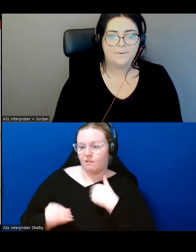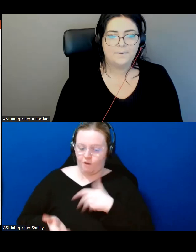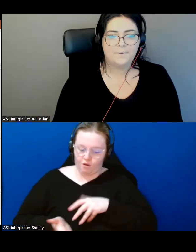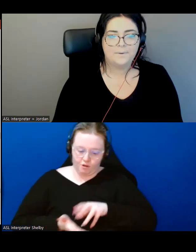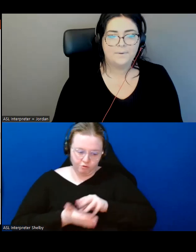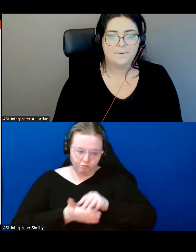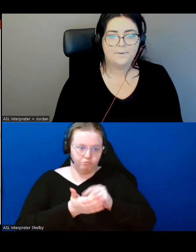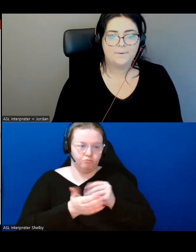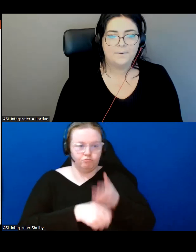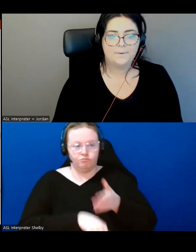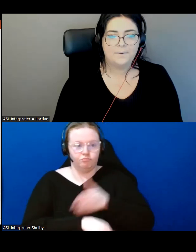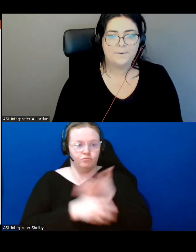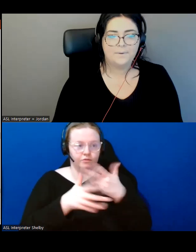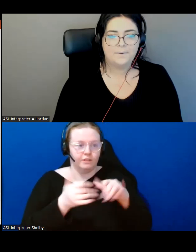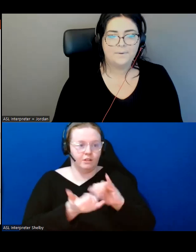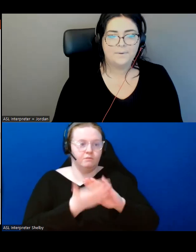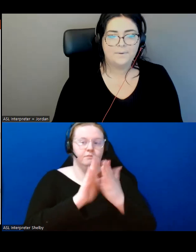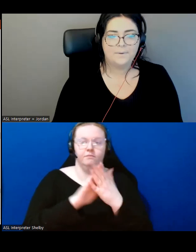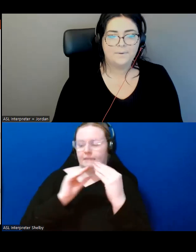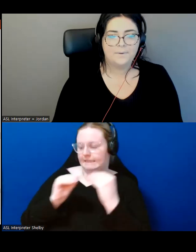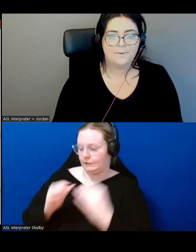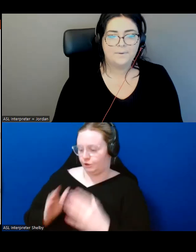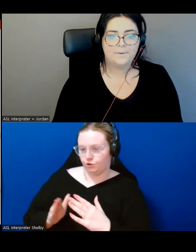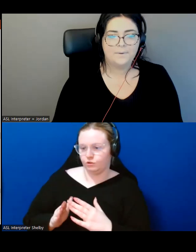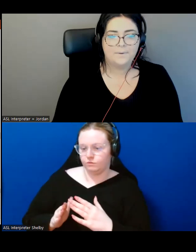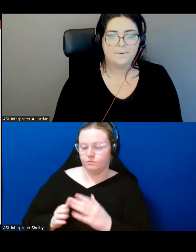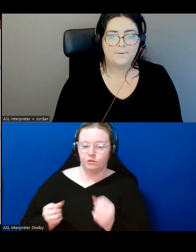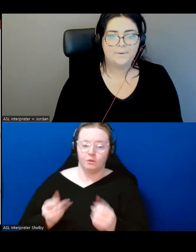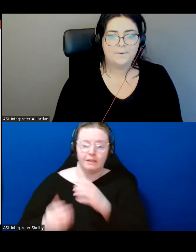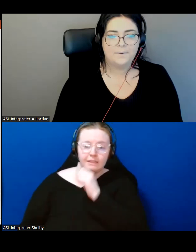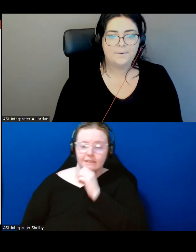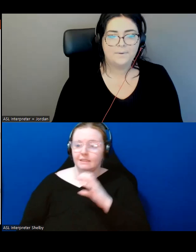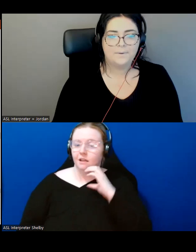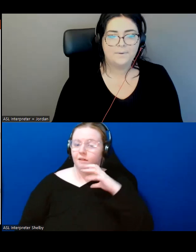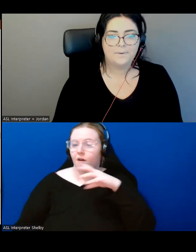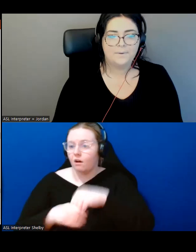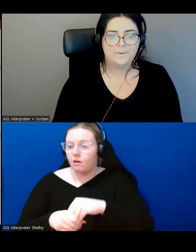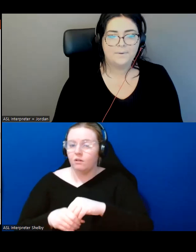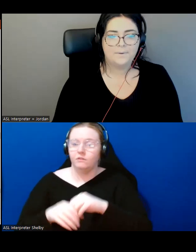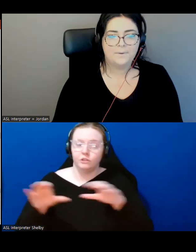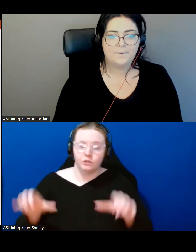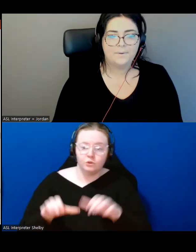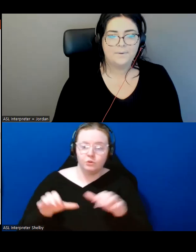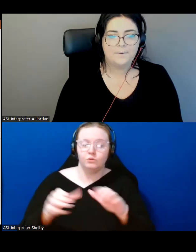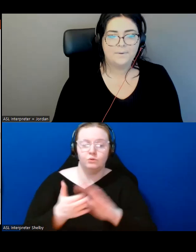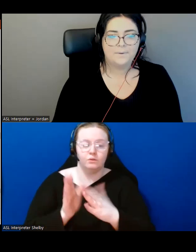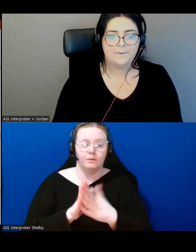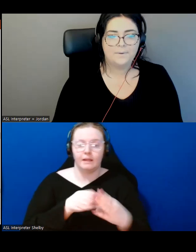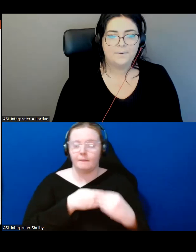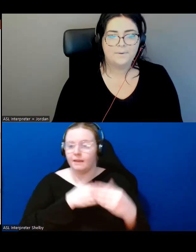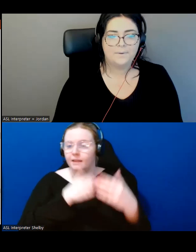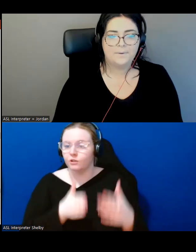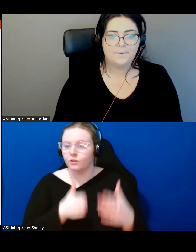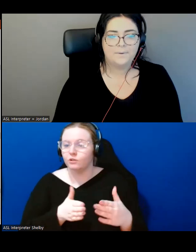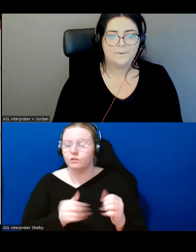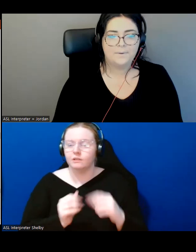So there's lots of examples of seniors getting involved, seniors participating, seniors becoming leaders, and you can read more